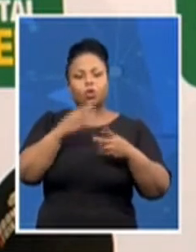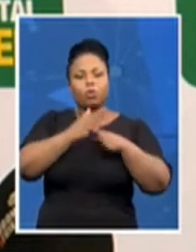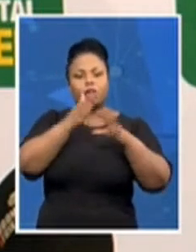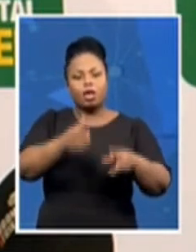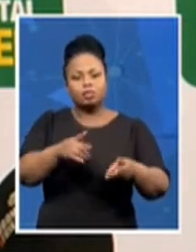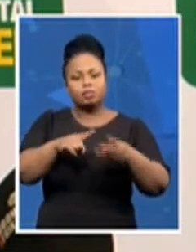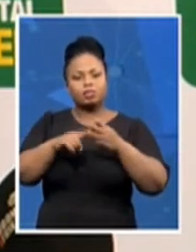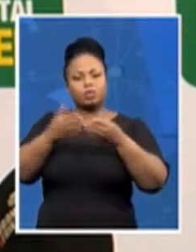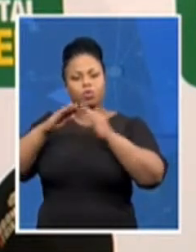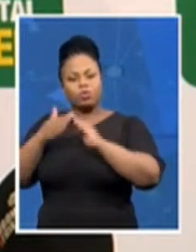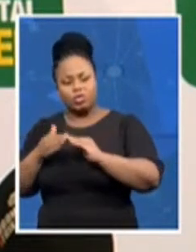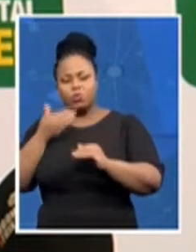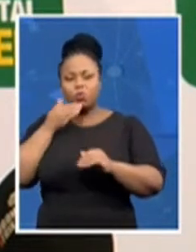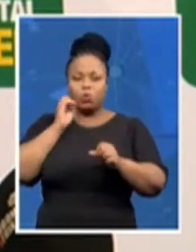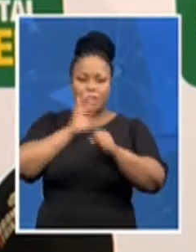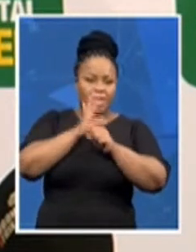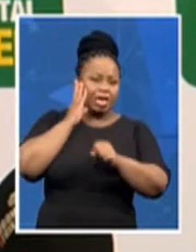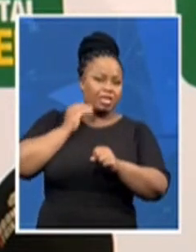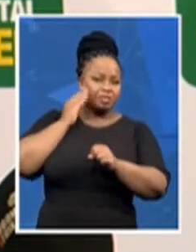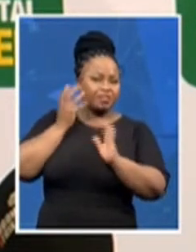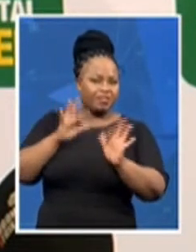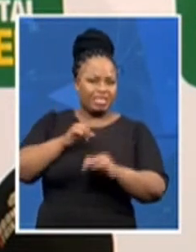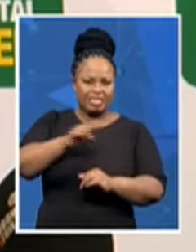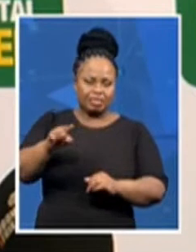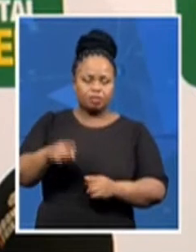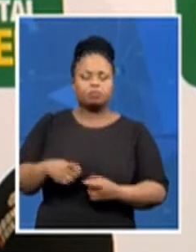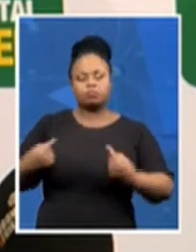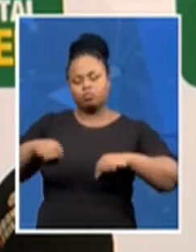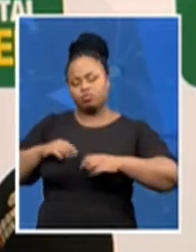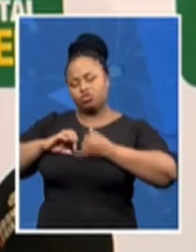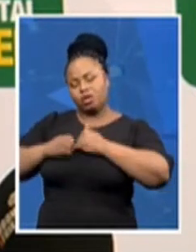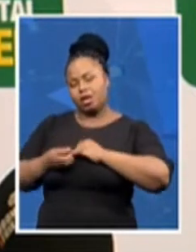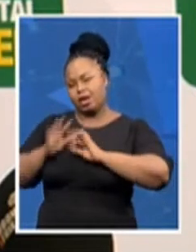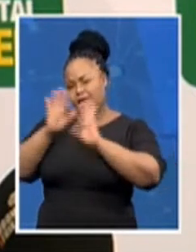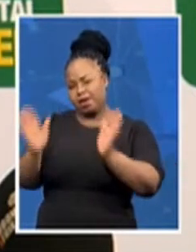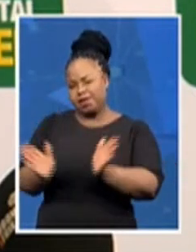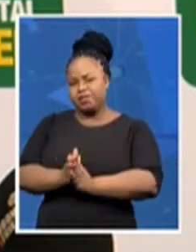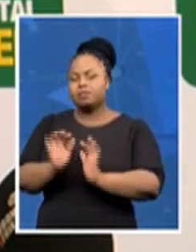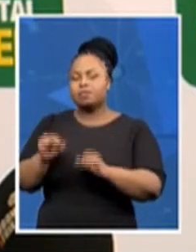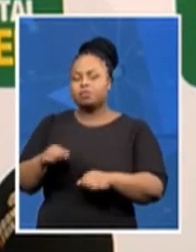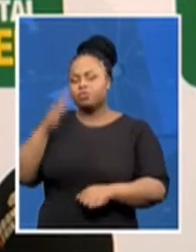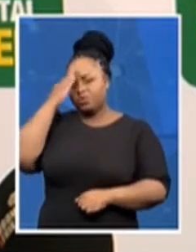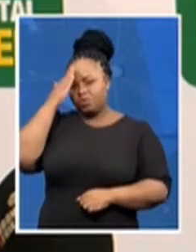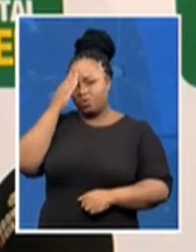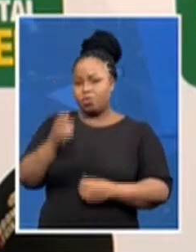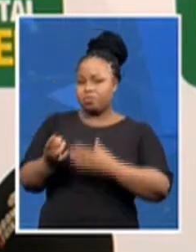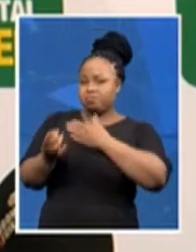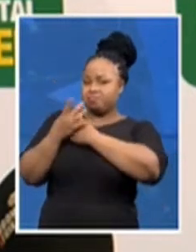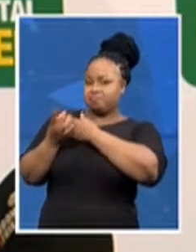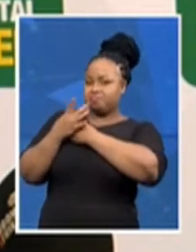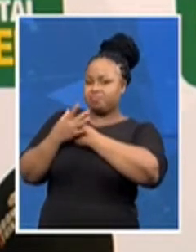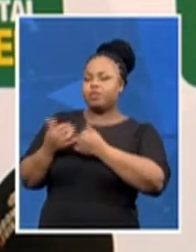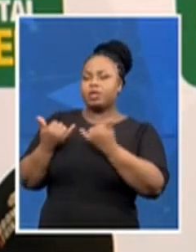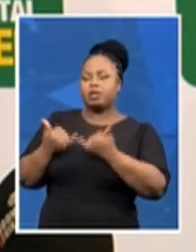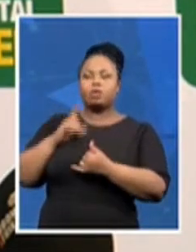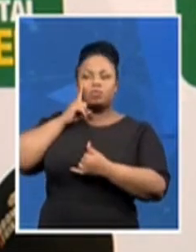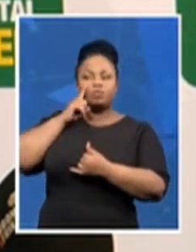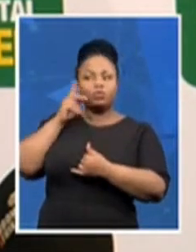All our efforts will, however, be guided by the final assessment report at the end of